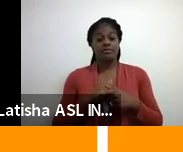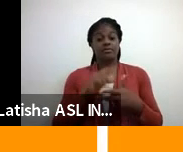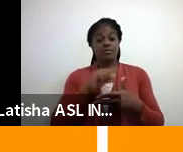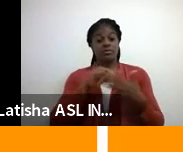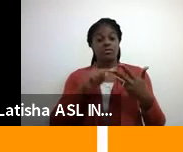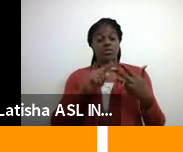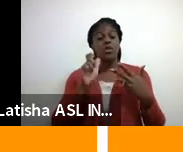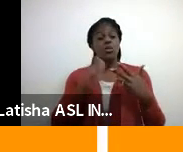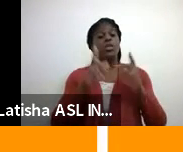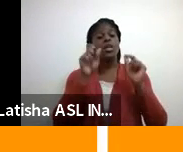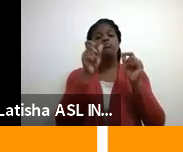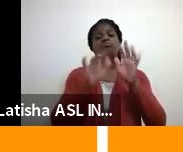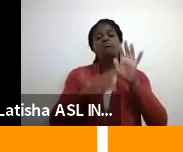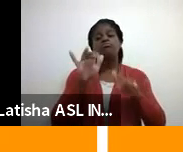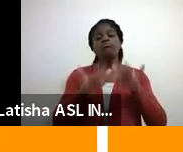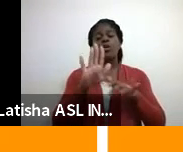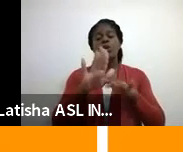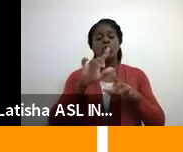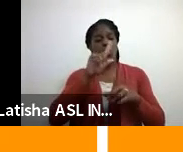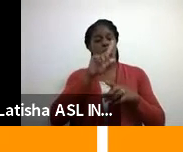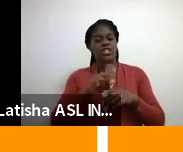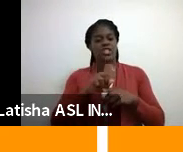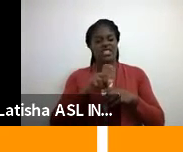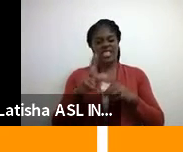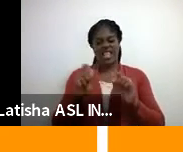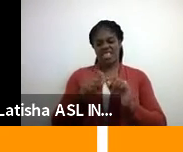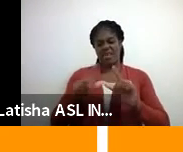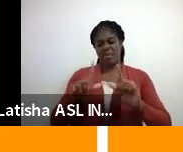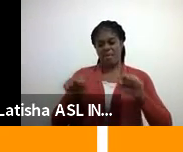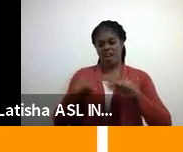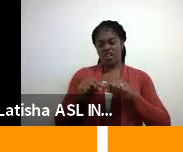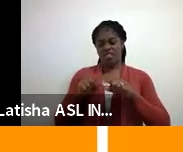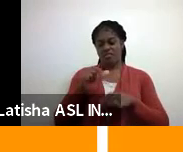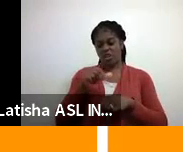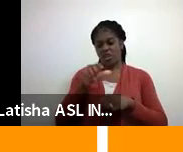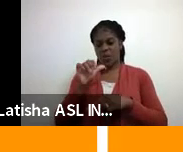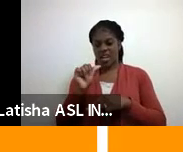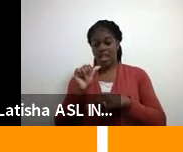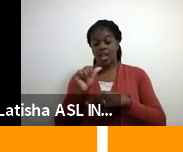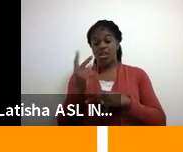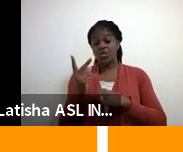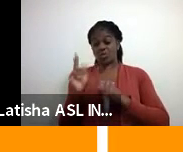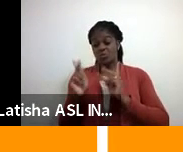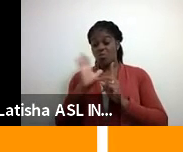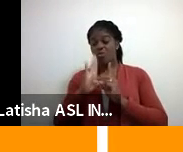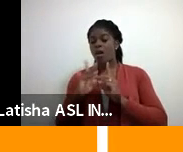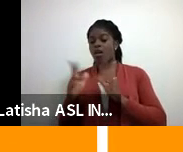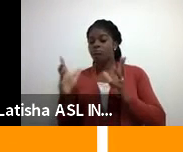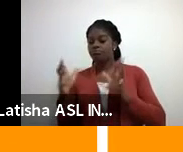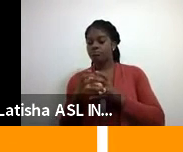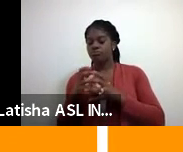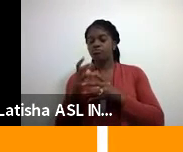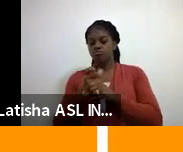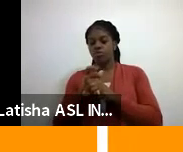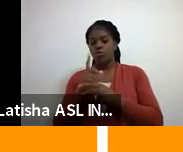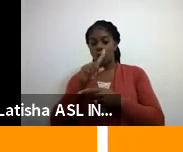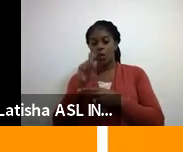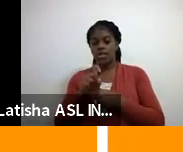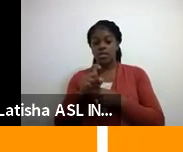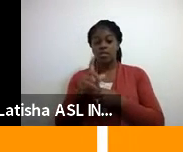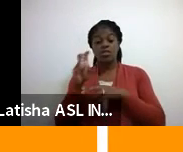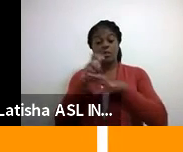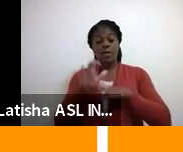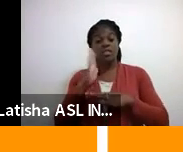can post your questions in the Q&A box. Two of our colleagues will compile the questions so that panelists